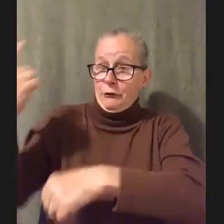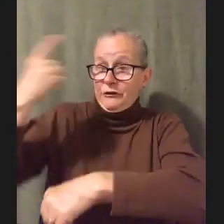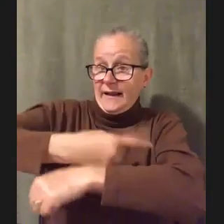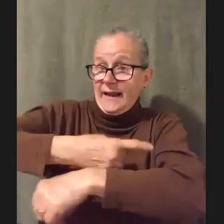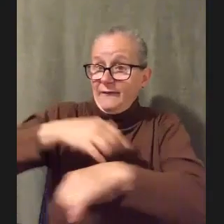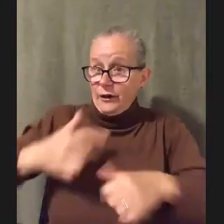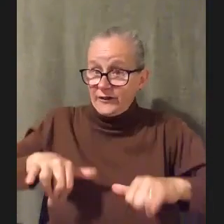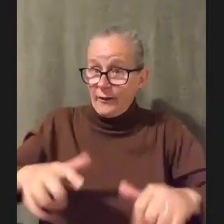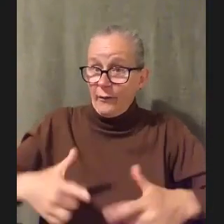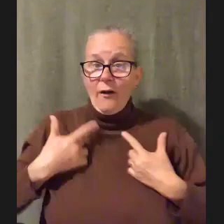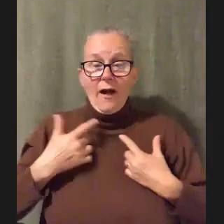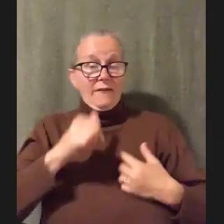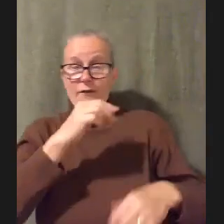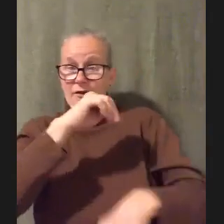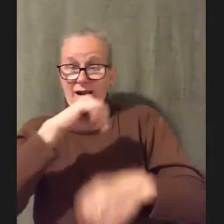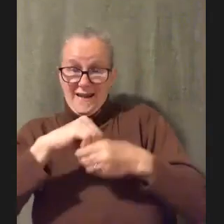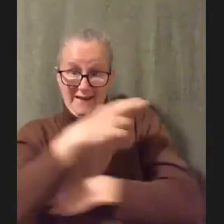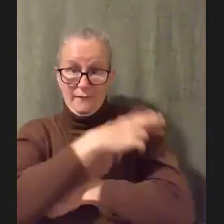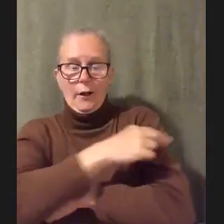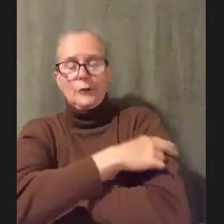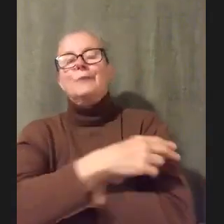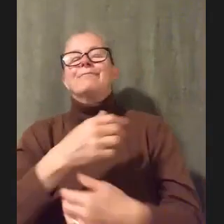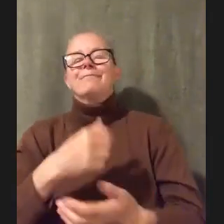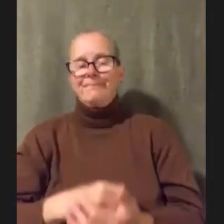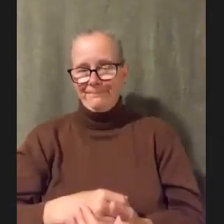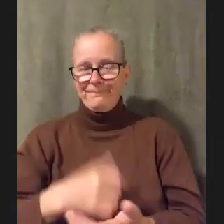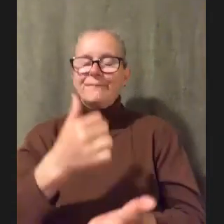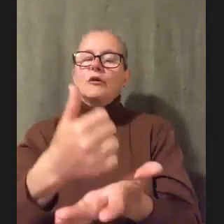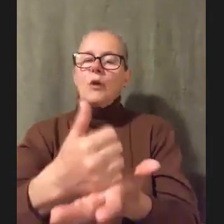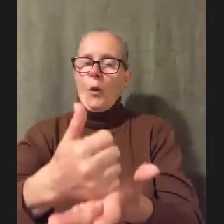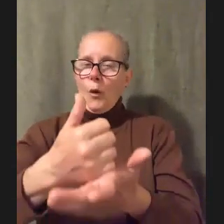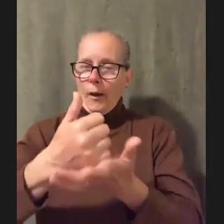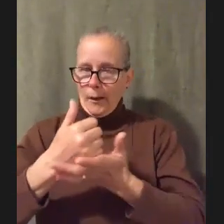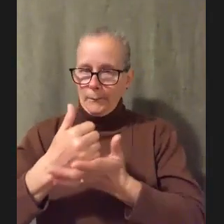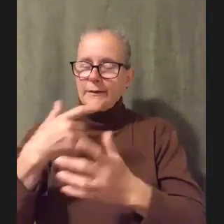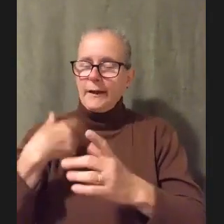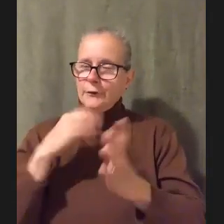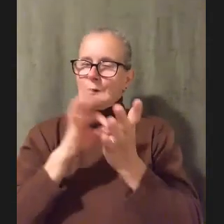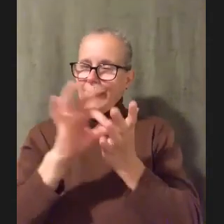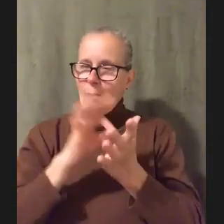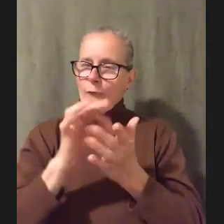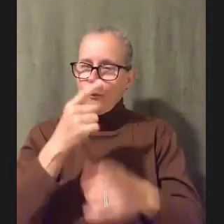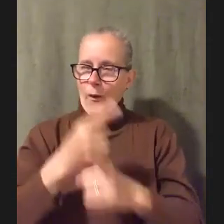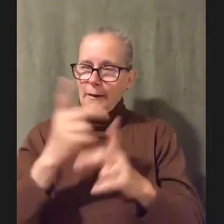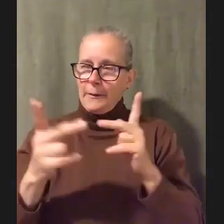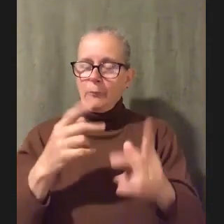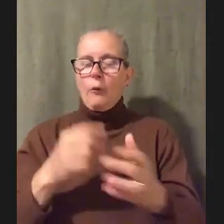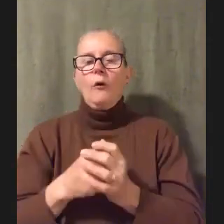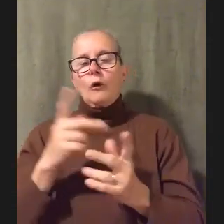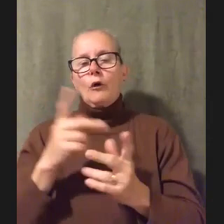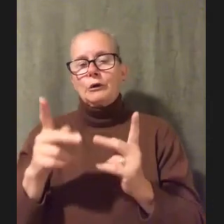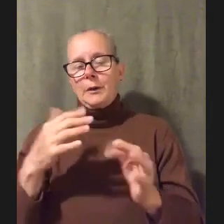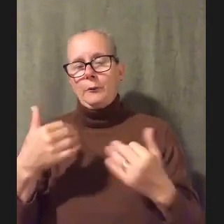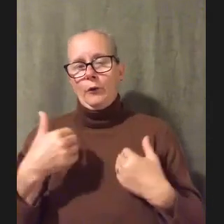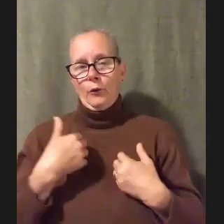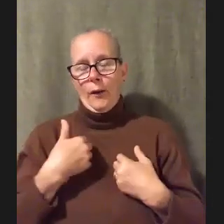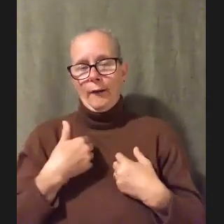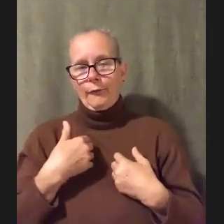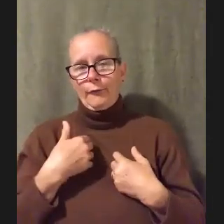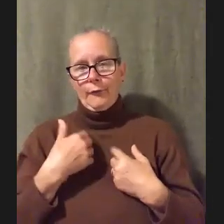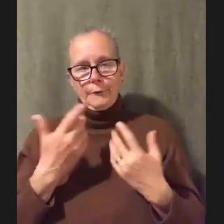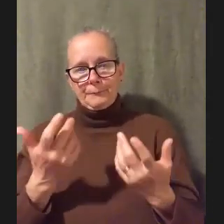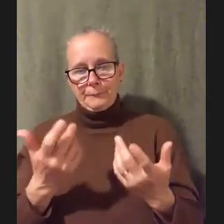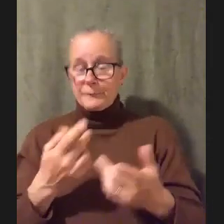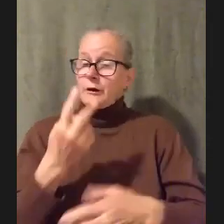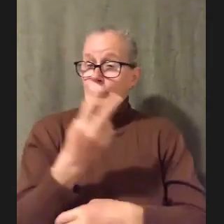hospital. And so that helps us kind of those folks are long past, at least 2